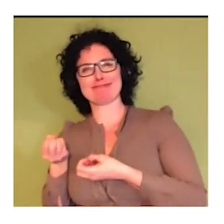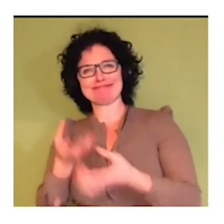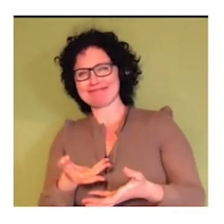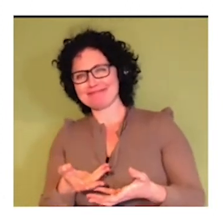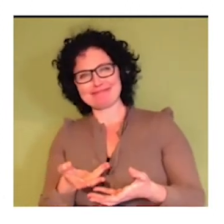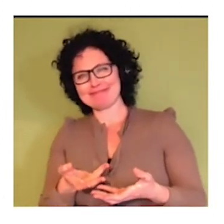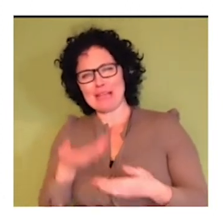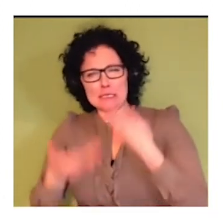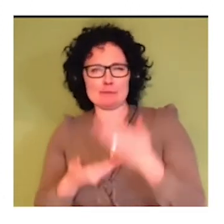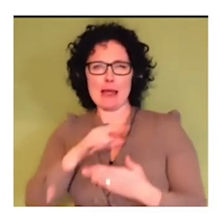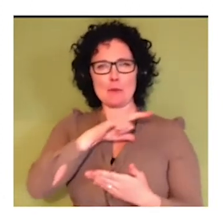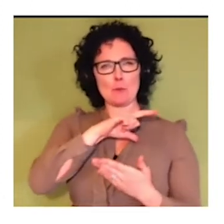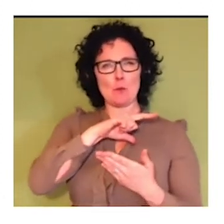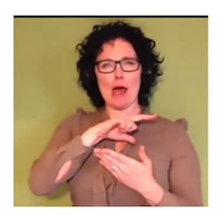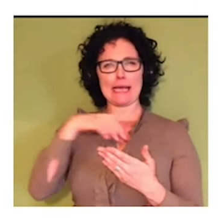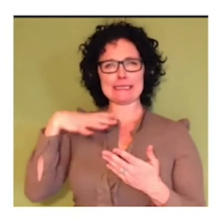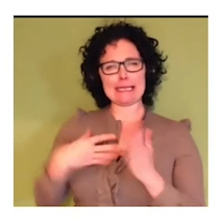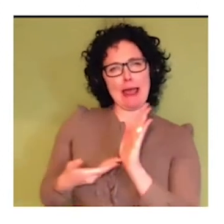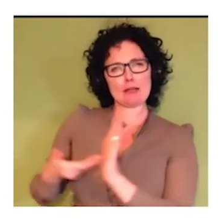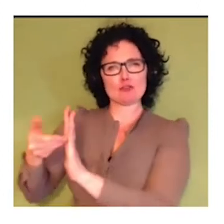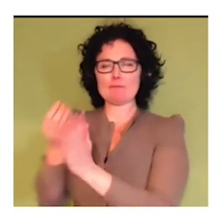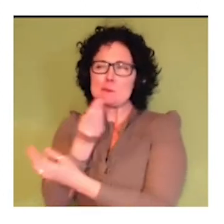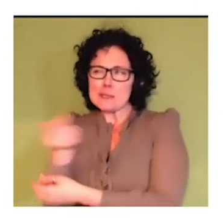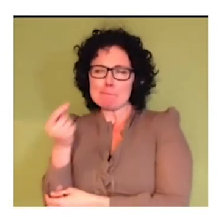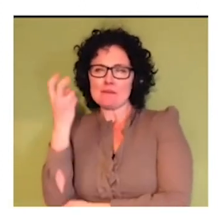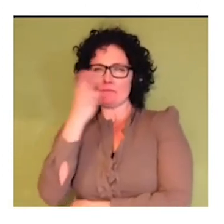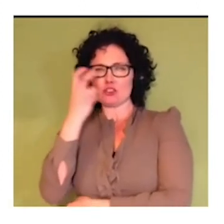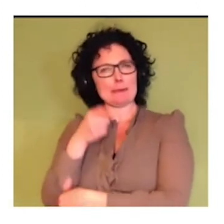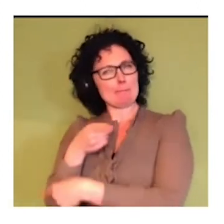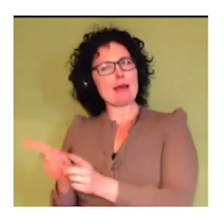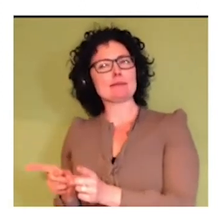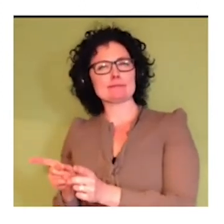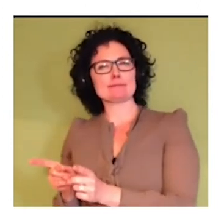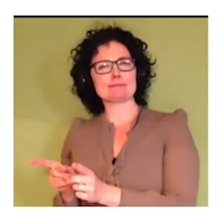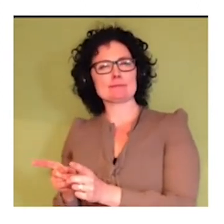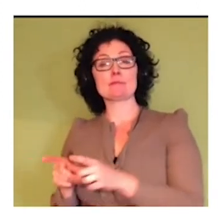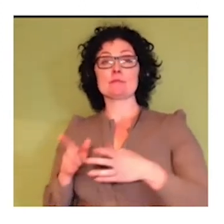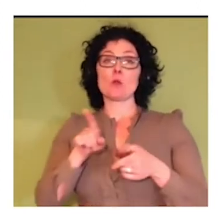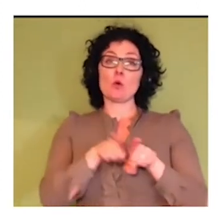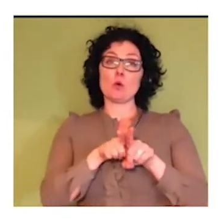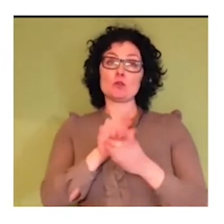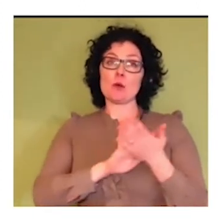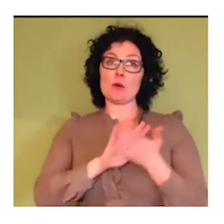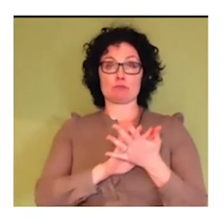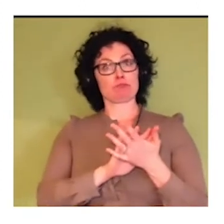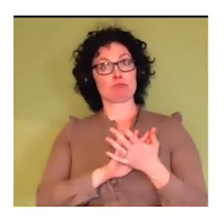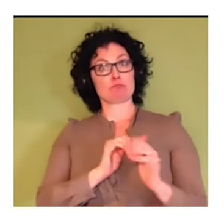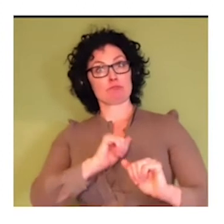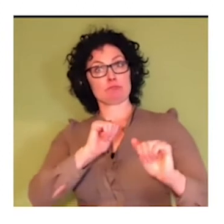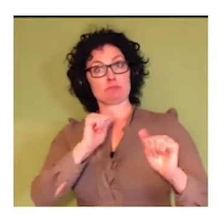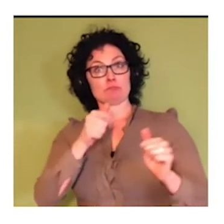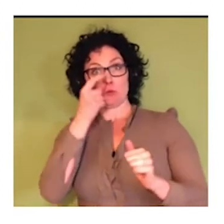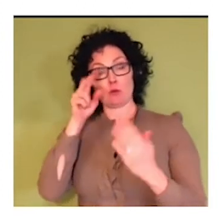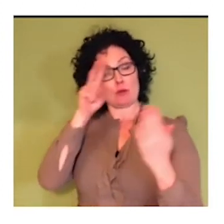are necessary for some people with vision impairment. It'd also be well worth your while to have a look